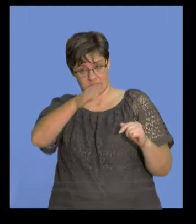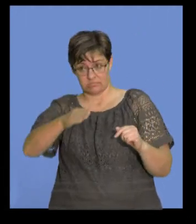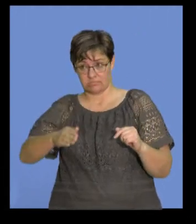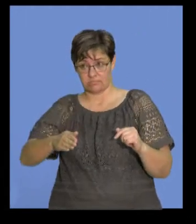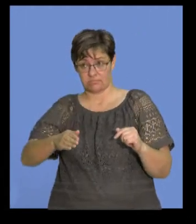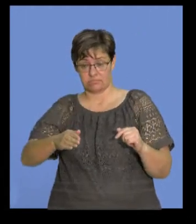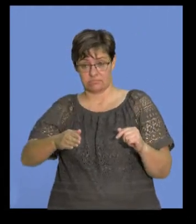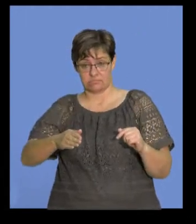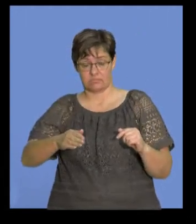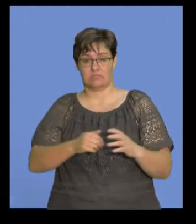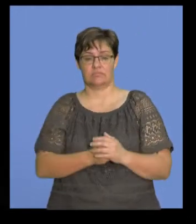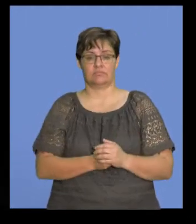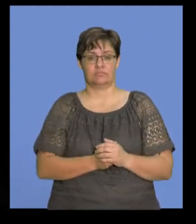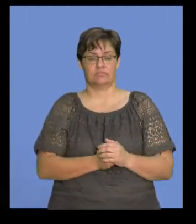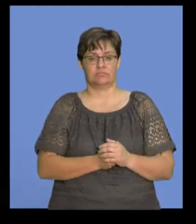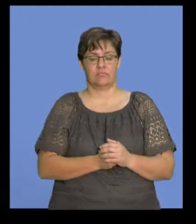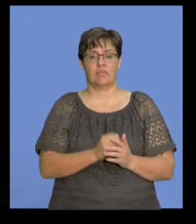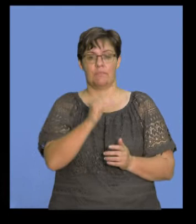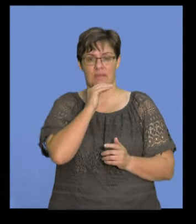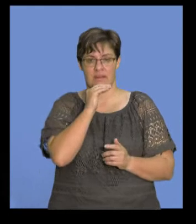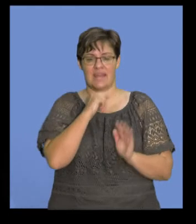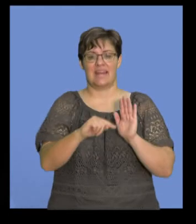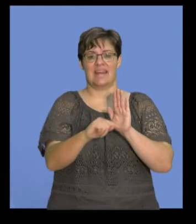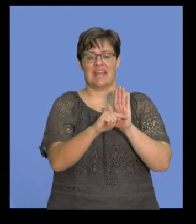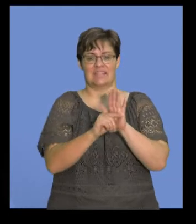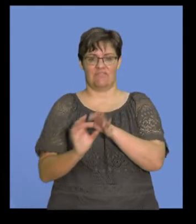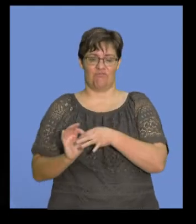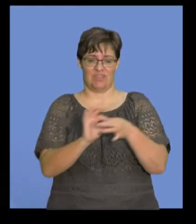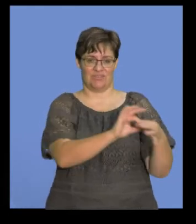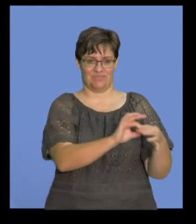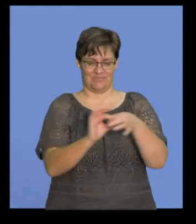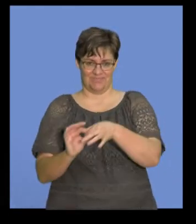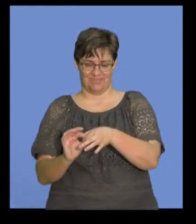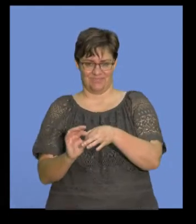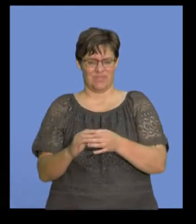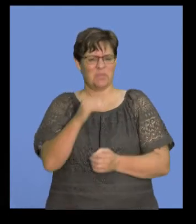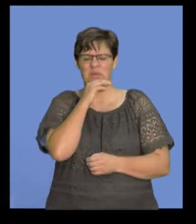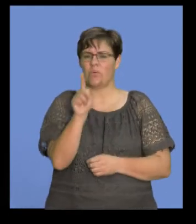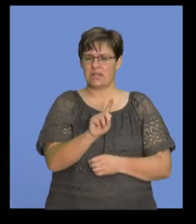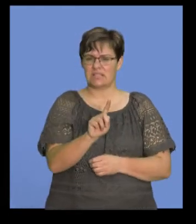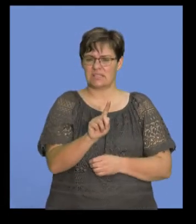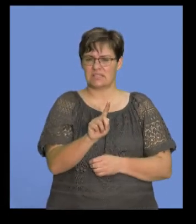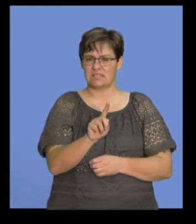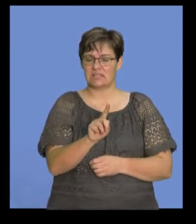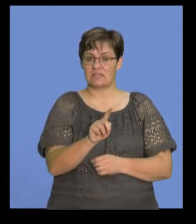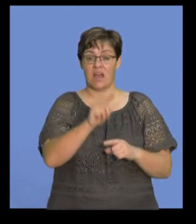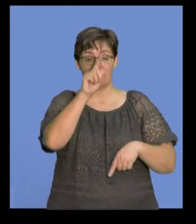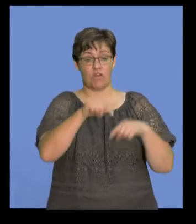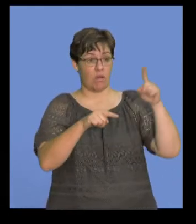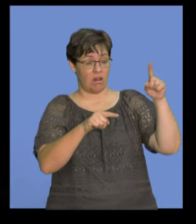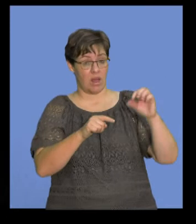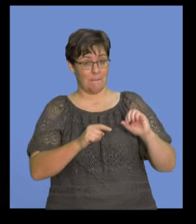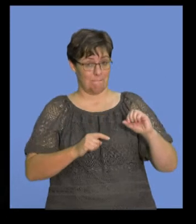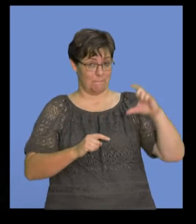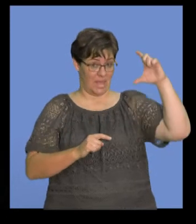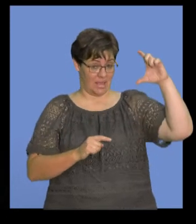graph that sloped down from the left to the right, as in this case, it would give you a negative relationship, which essentially means